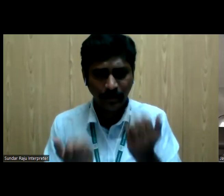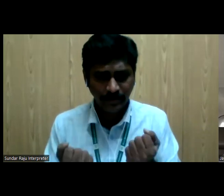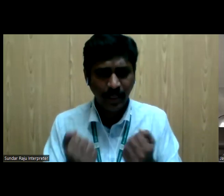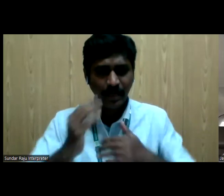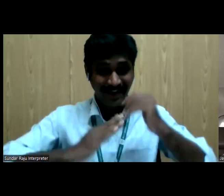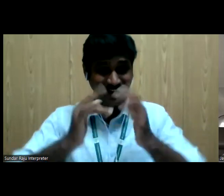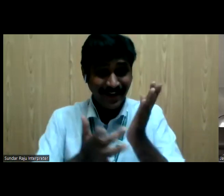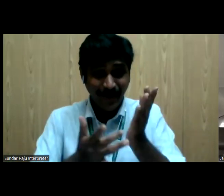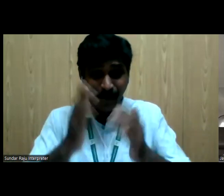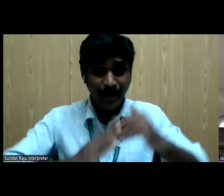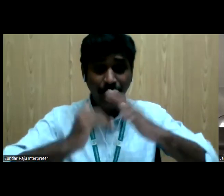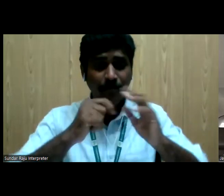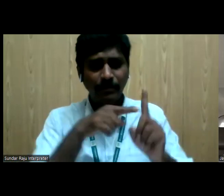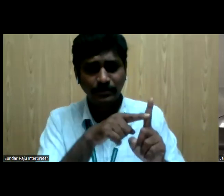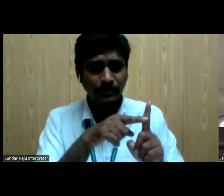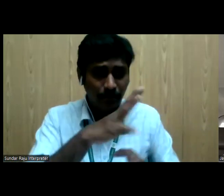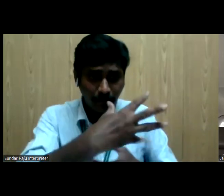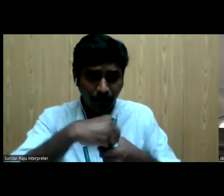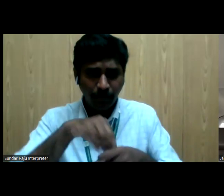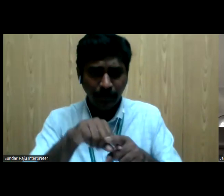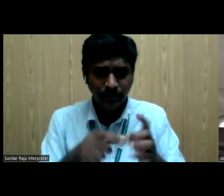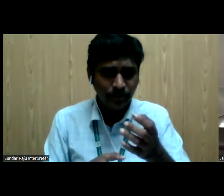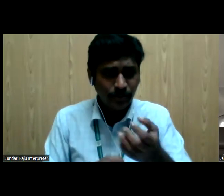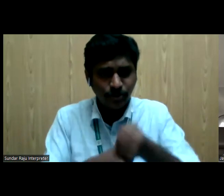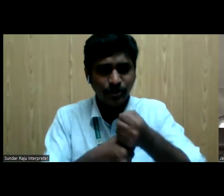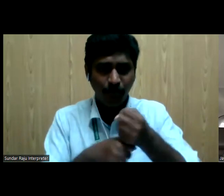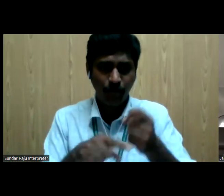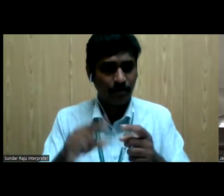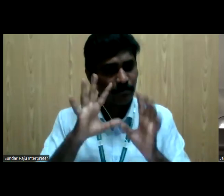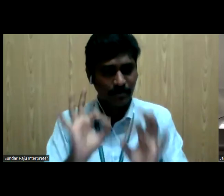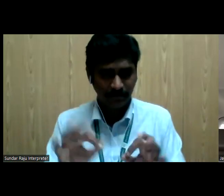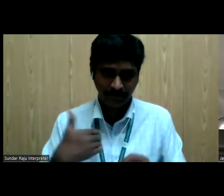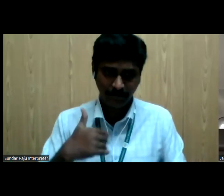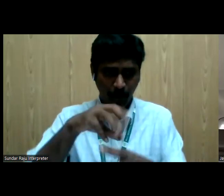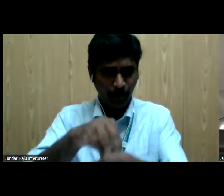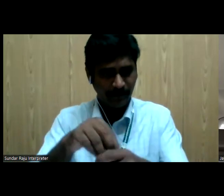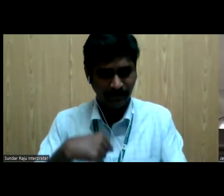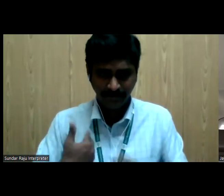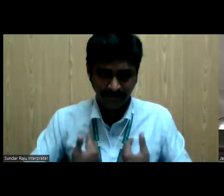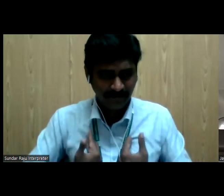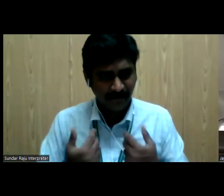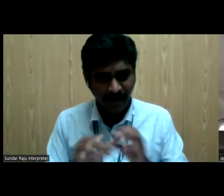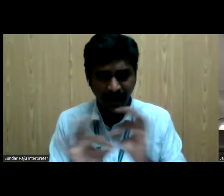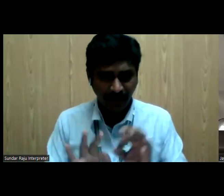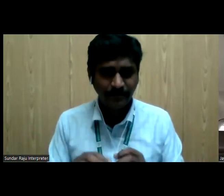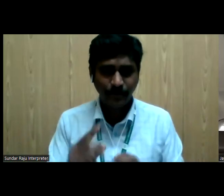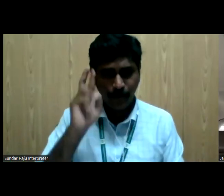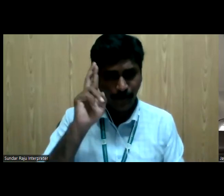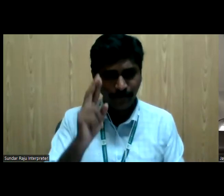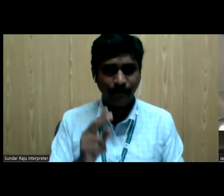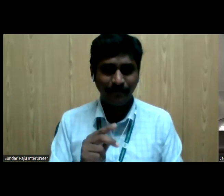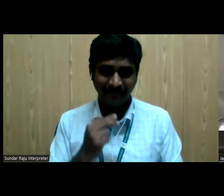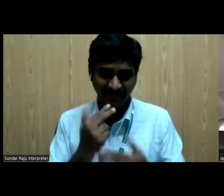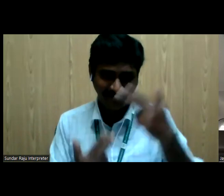developers, if they can all come together and support, I'll be very happy to anchor it. So with these words, I once again